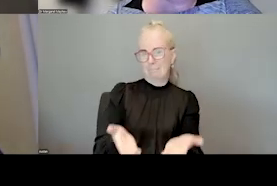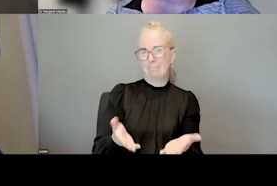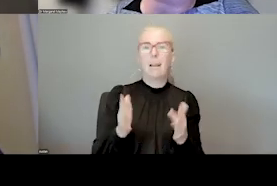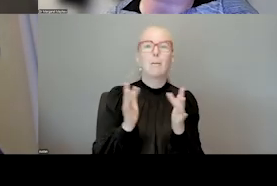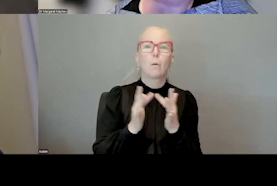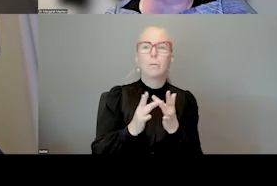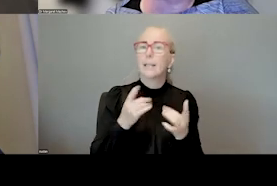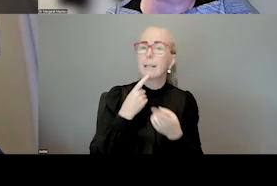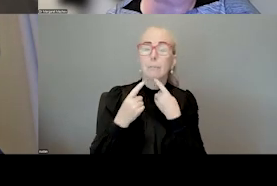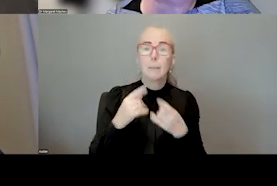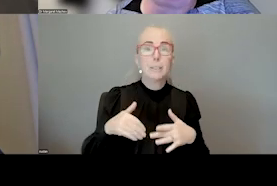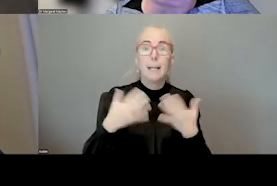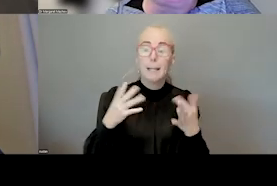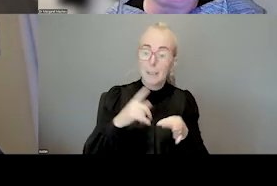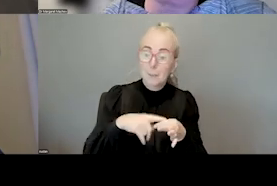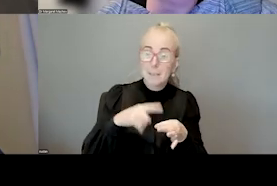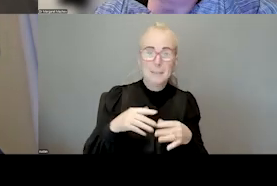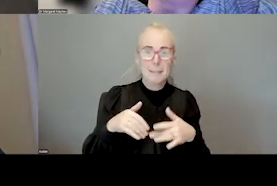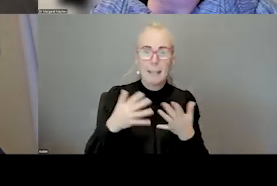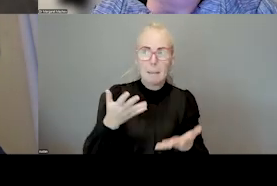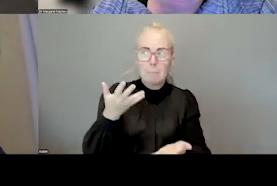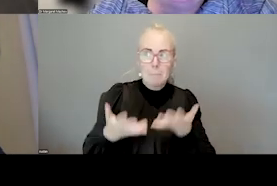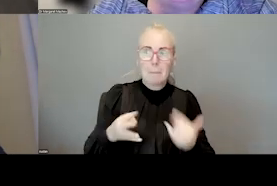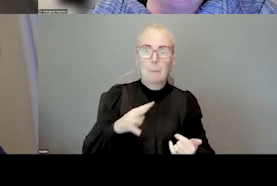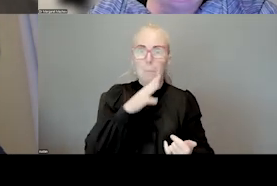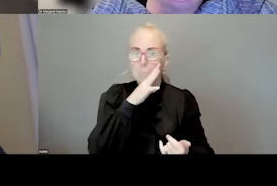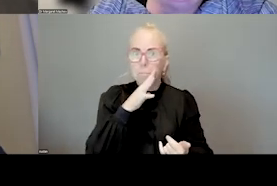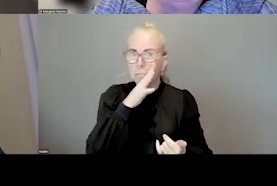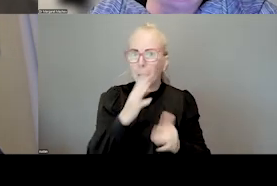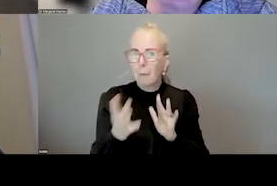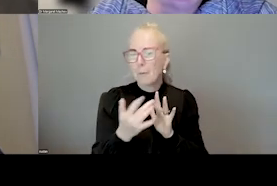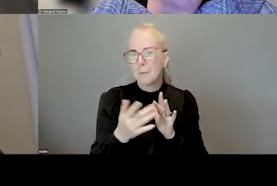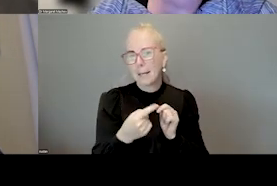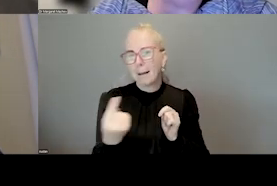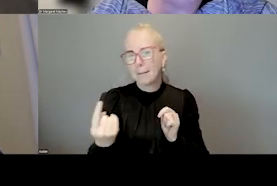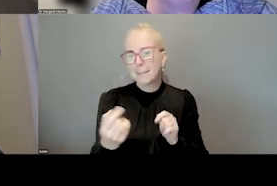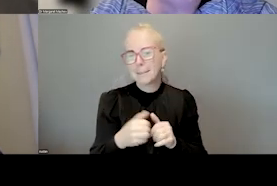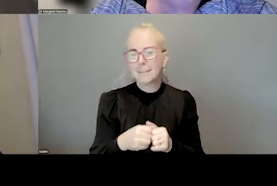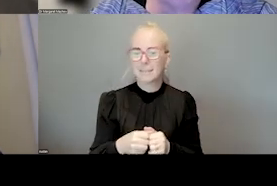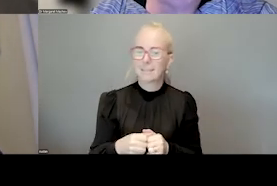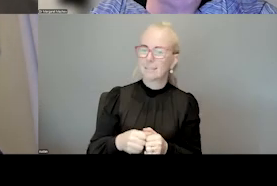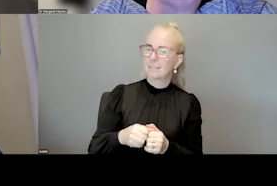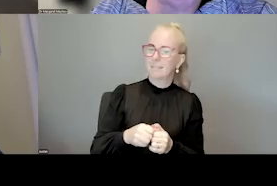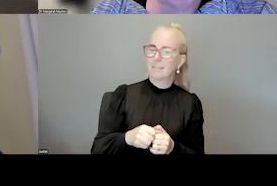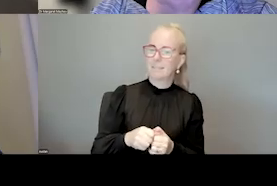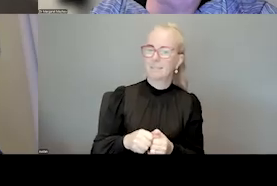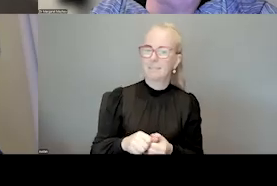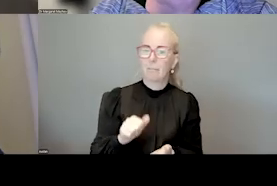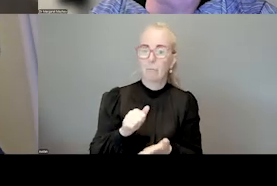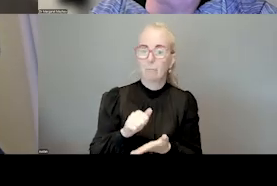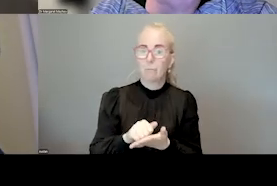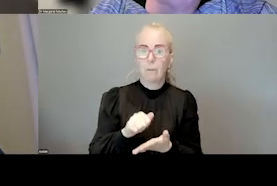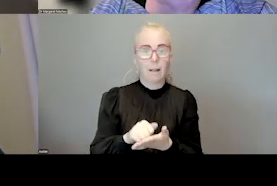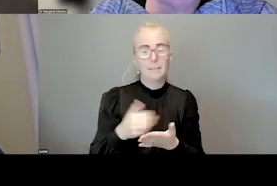any queries, any doubts? Is that the case? Absolutely. That's why we keep going, and so many of the answers have been,